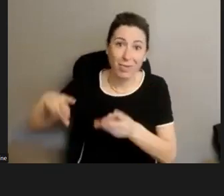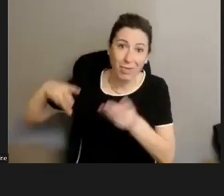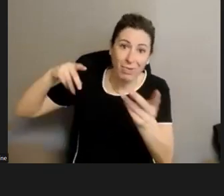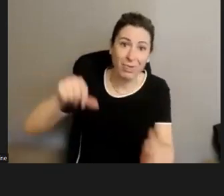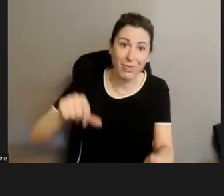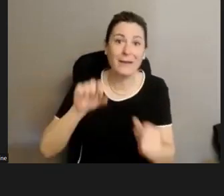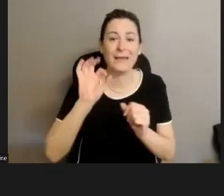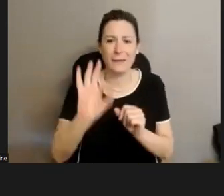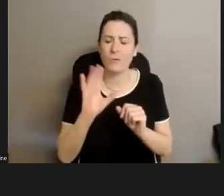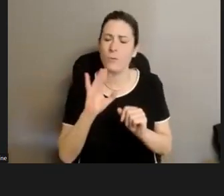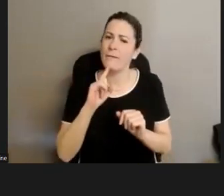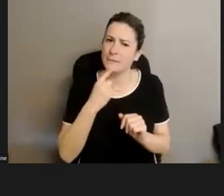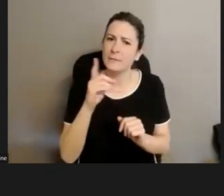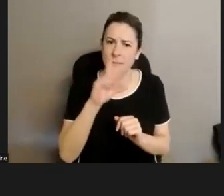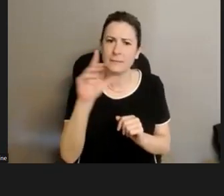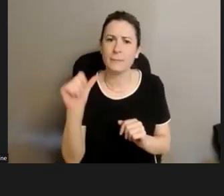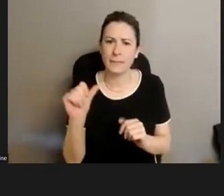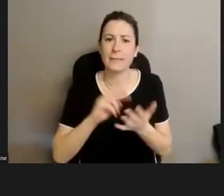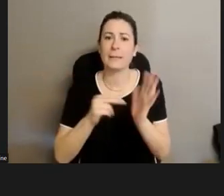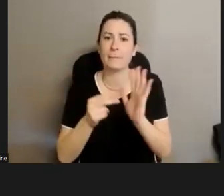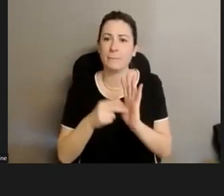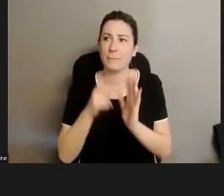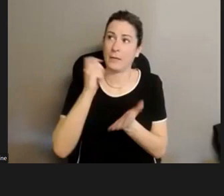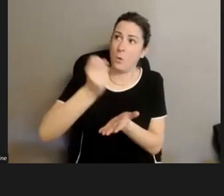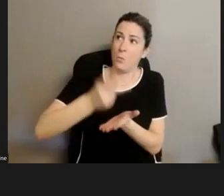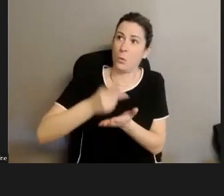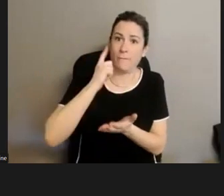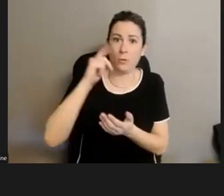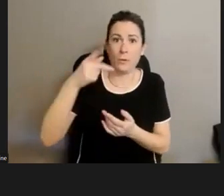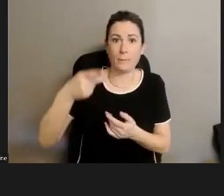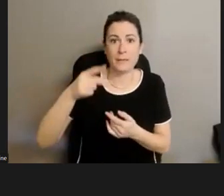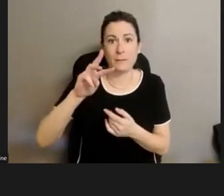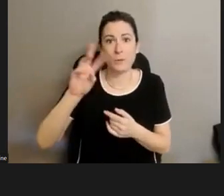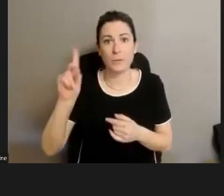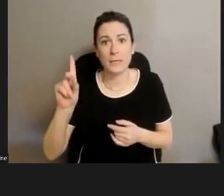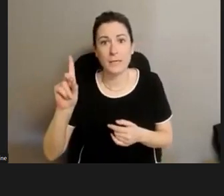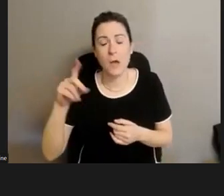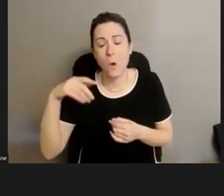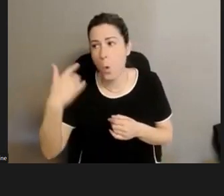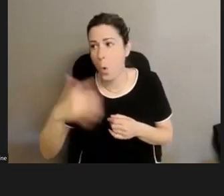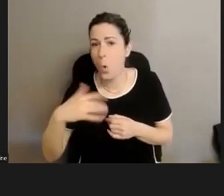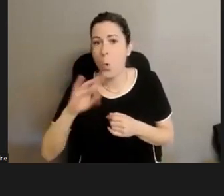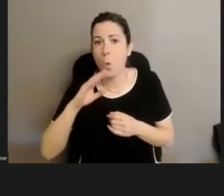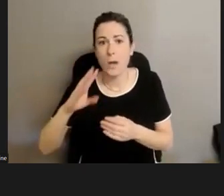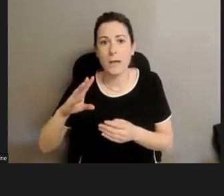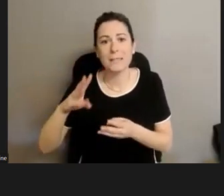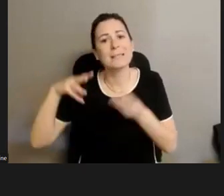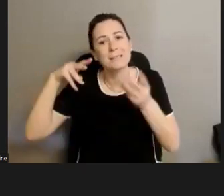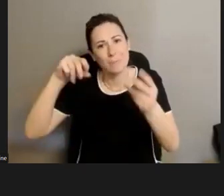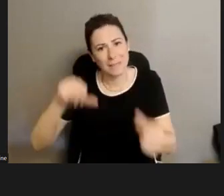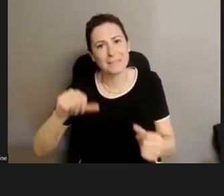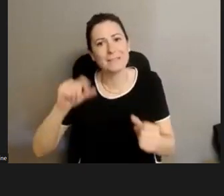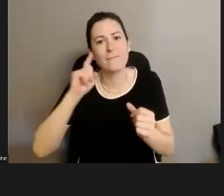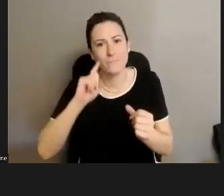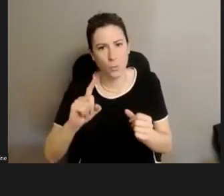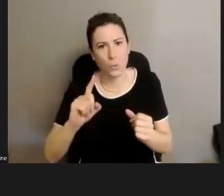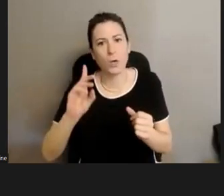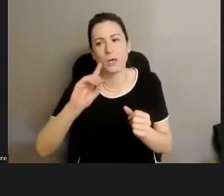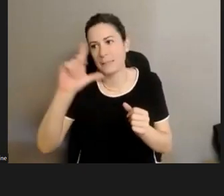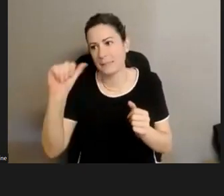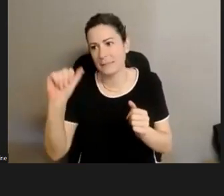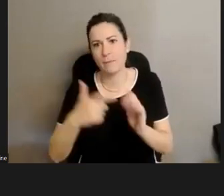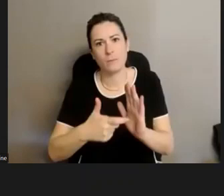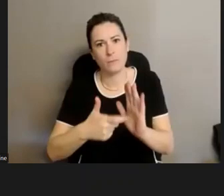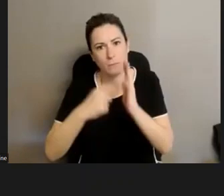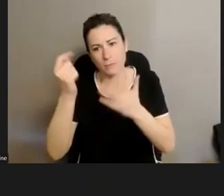PWD than it does not to be disabled. Often there isn't good Canadian data on this, never mind